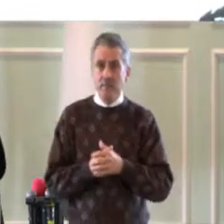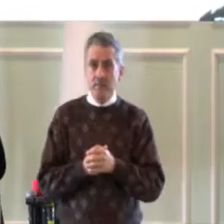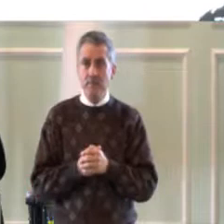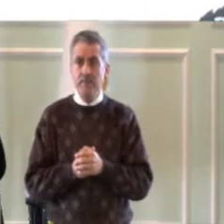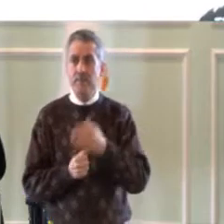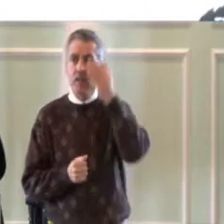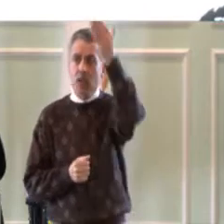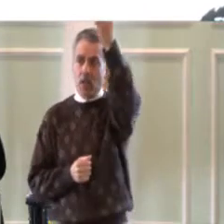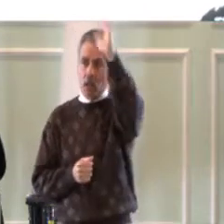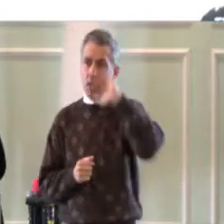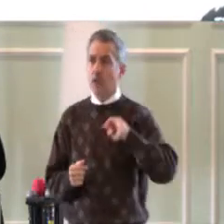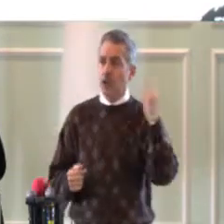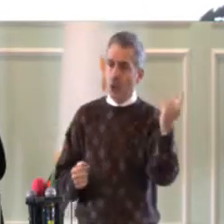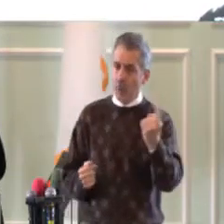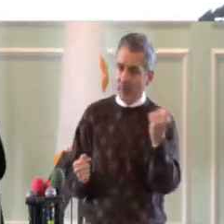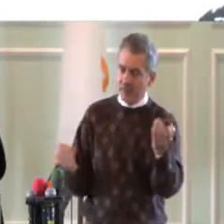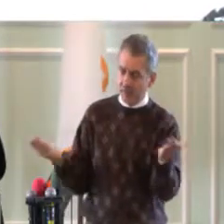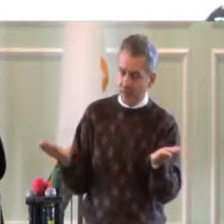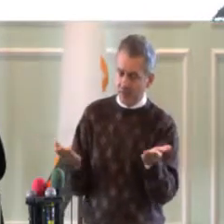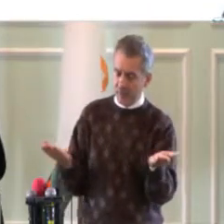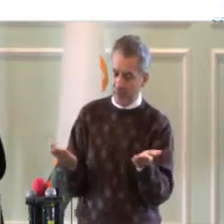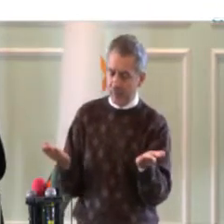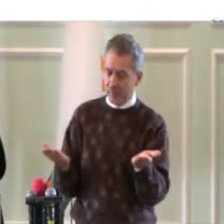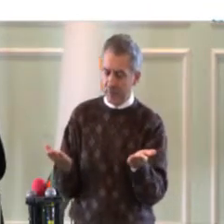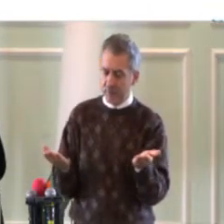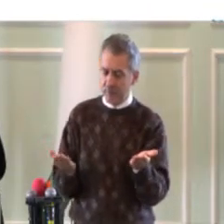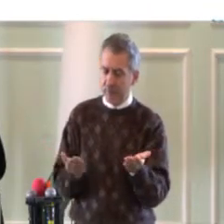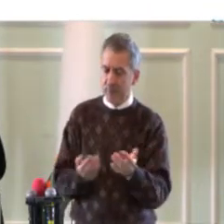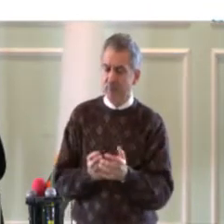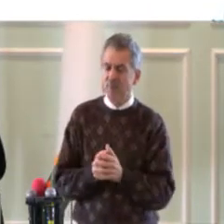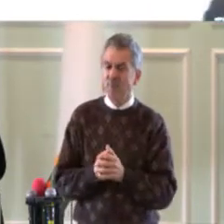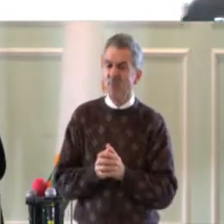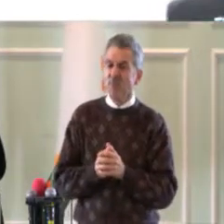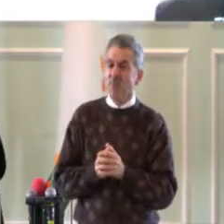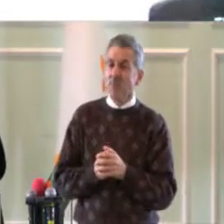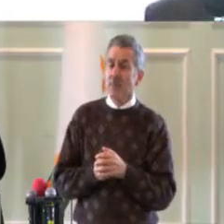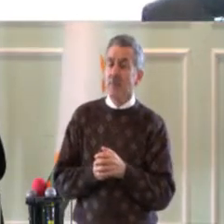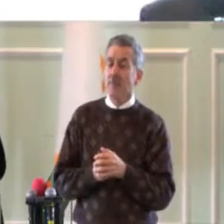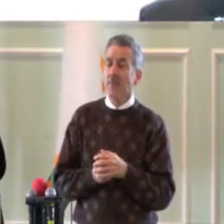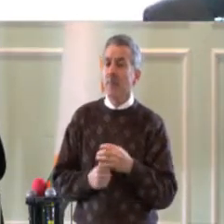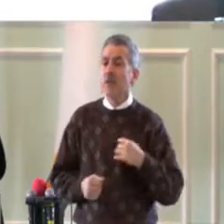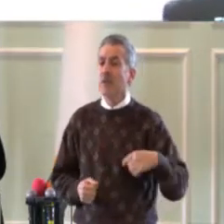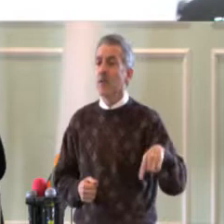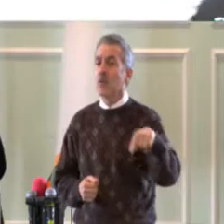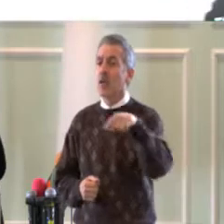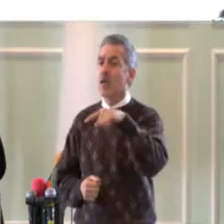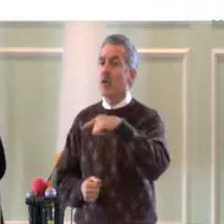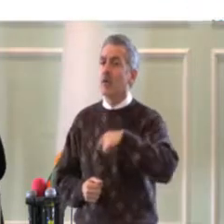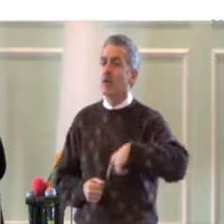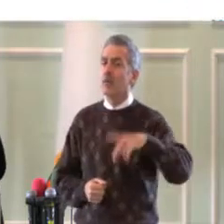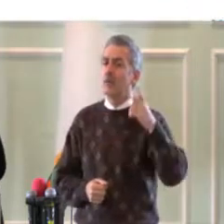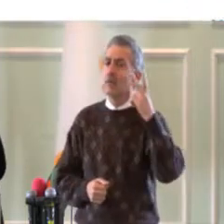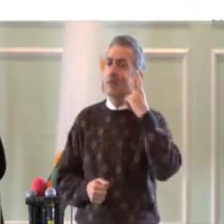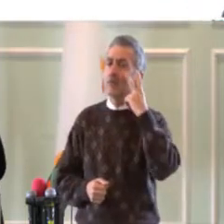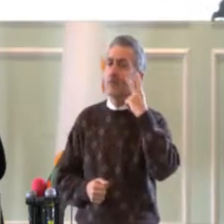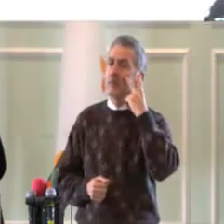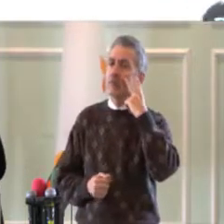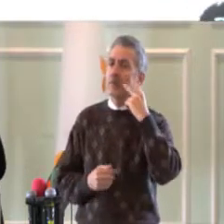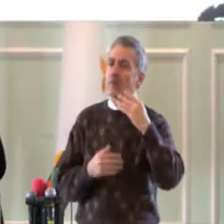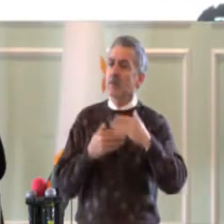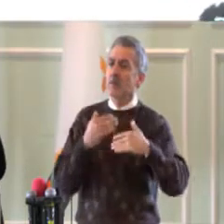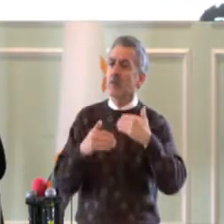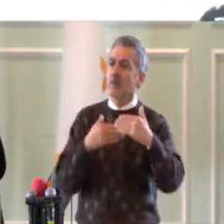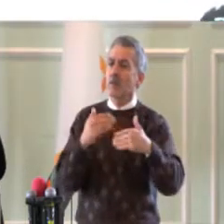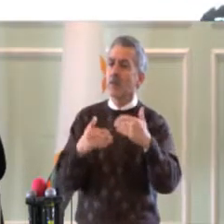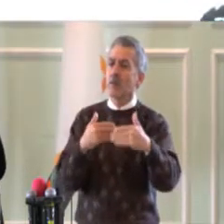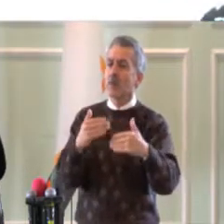is always, always here. And so as we are going to look at the rest of the book, we're going